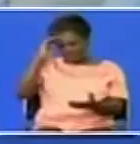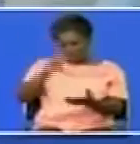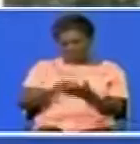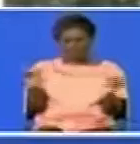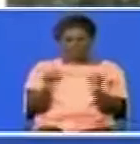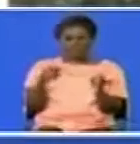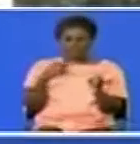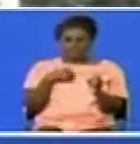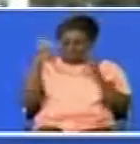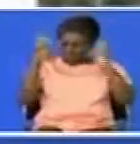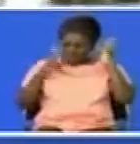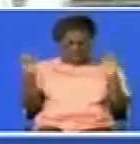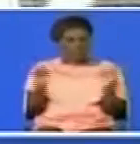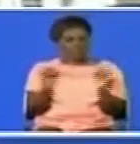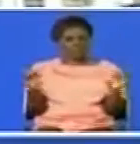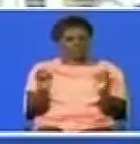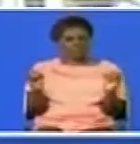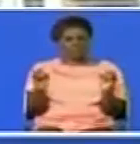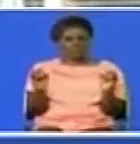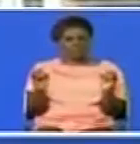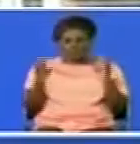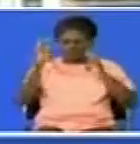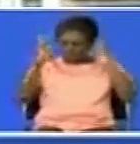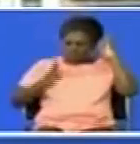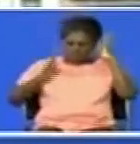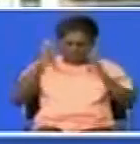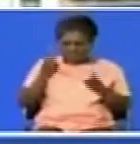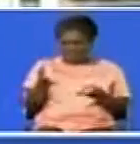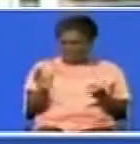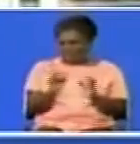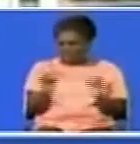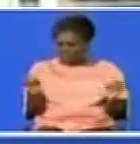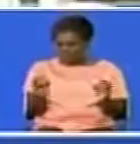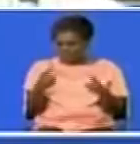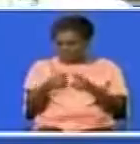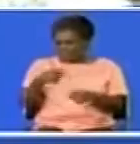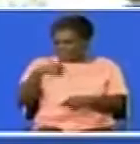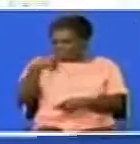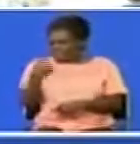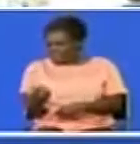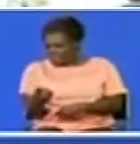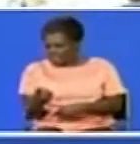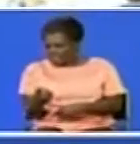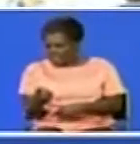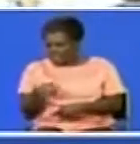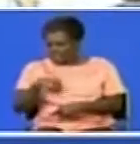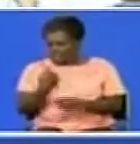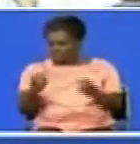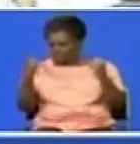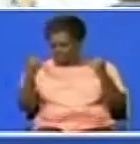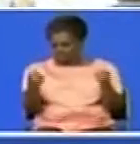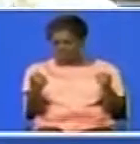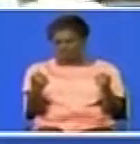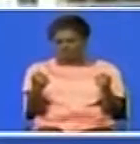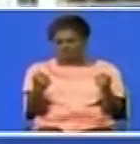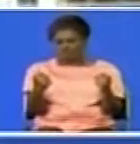kusema nakuwa na wasiwasi ya Kenya Open. Wasiwasi yangu hakuna kwa Kenya Open. Ile ni kusema mimi niko strong kidogo